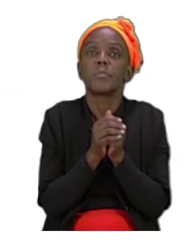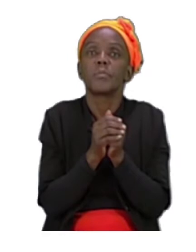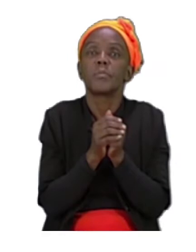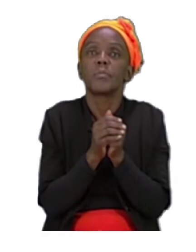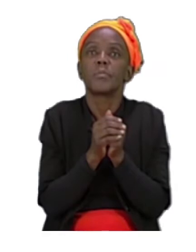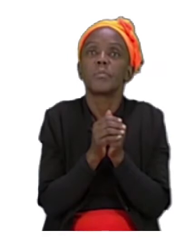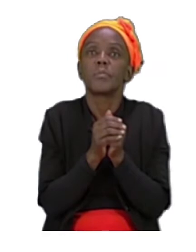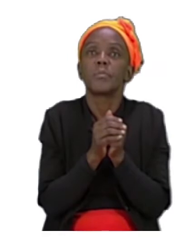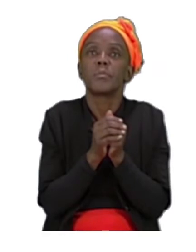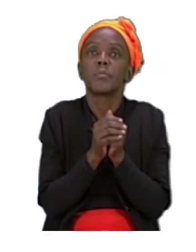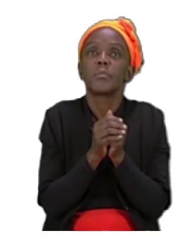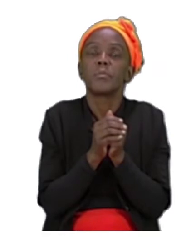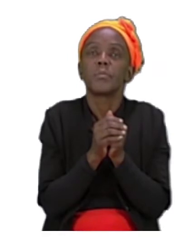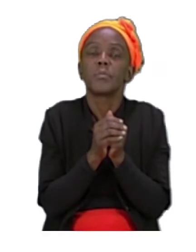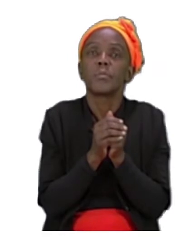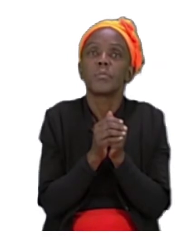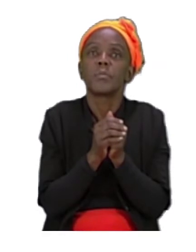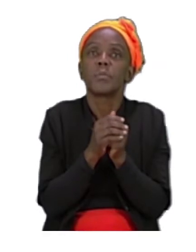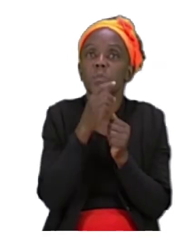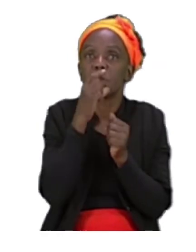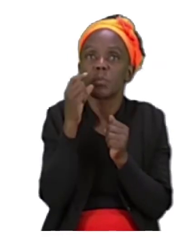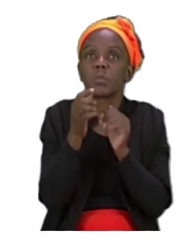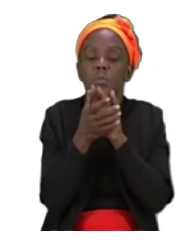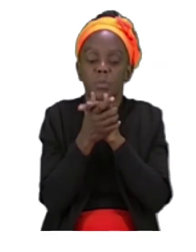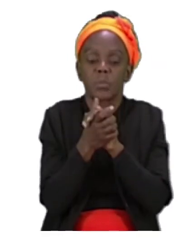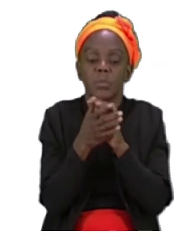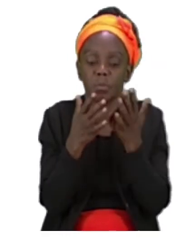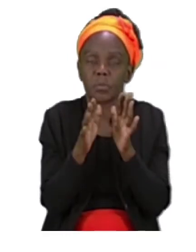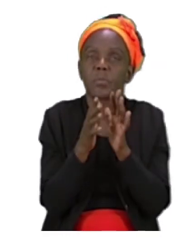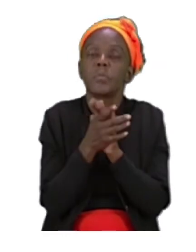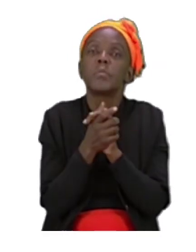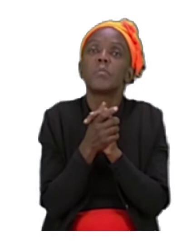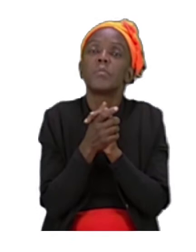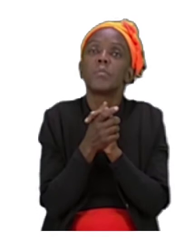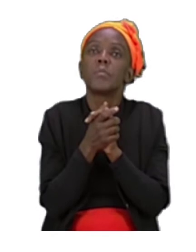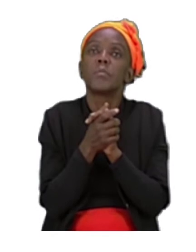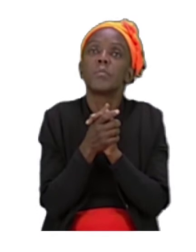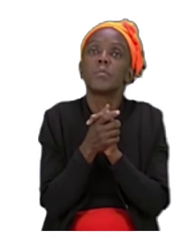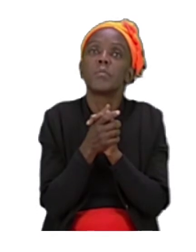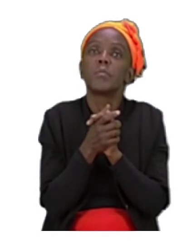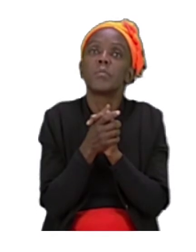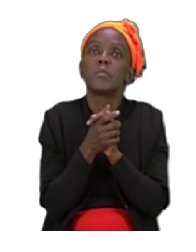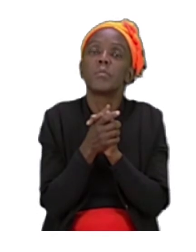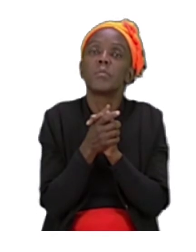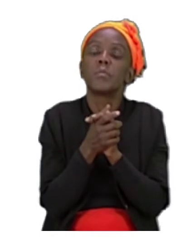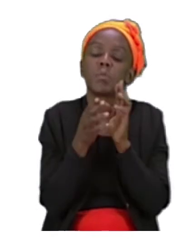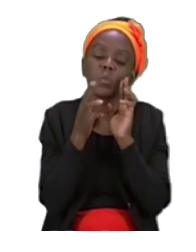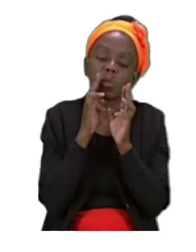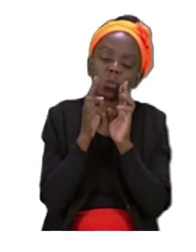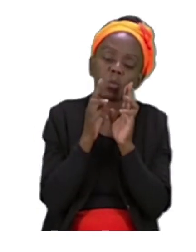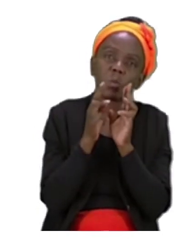said our friend's name, which is very good. Now, I think we can talk about